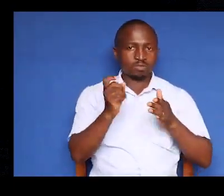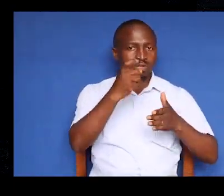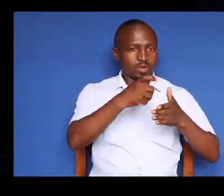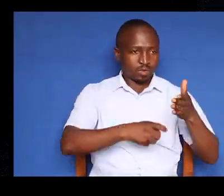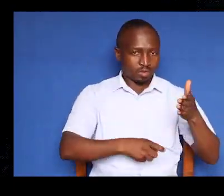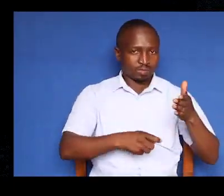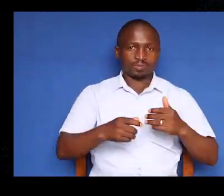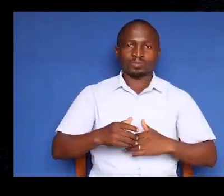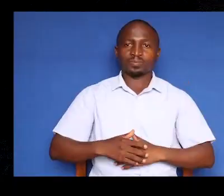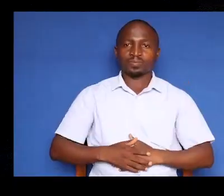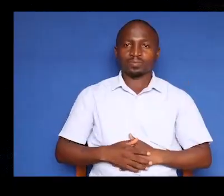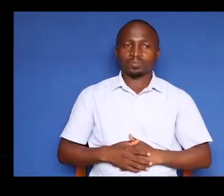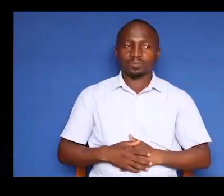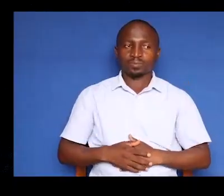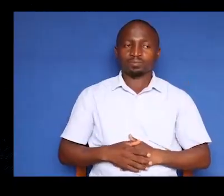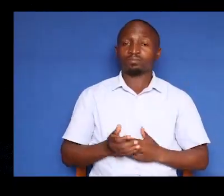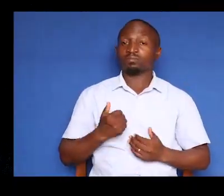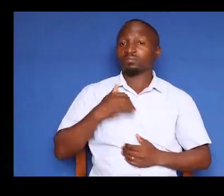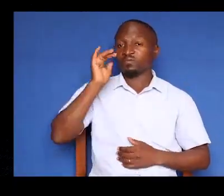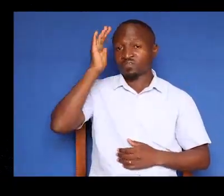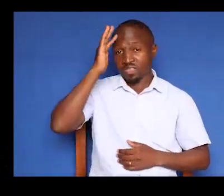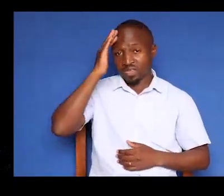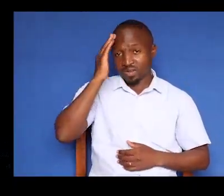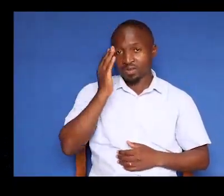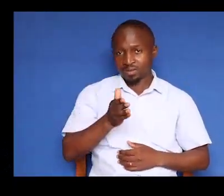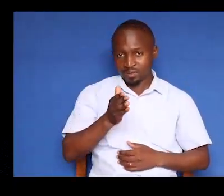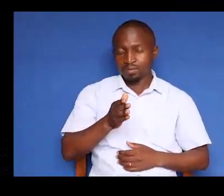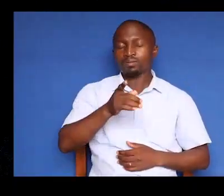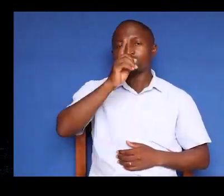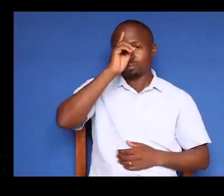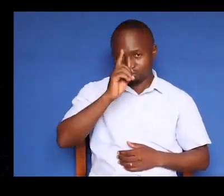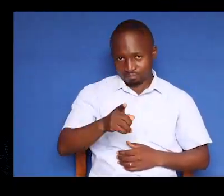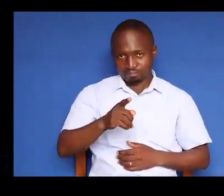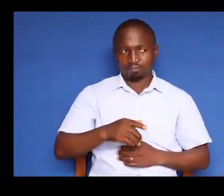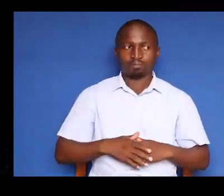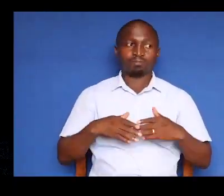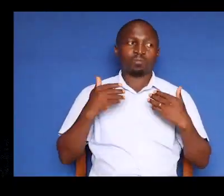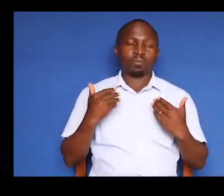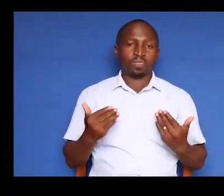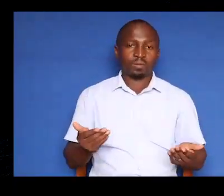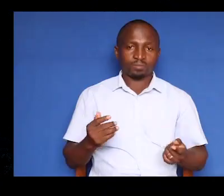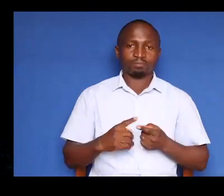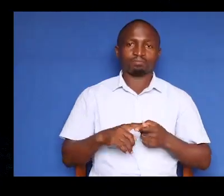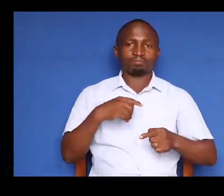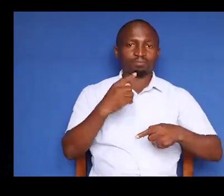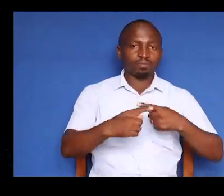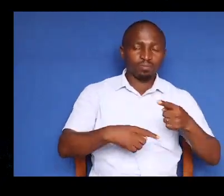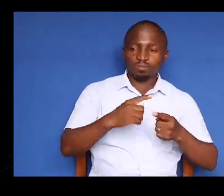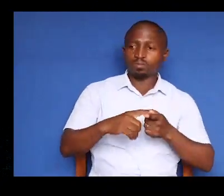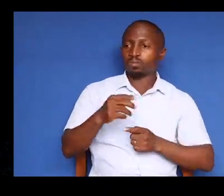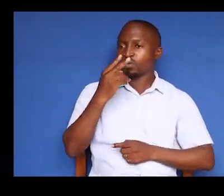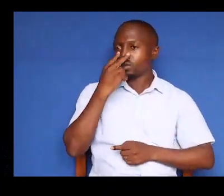non-taxable items. Okay, I think you have understood. Now we are going